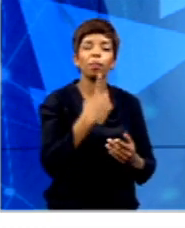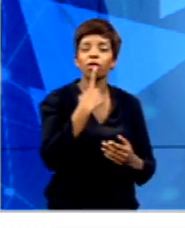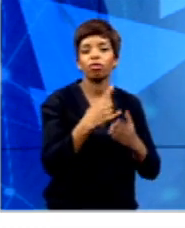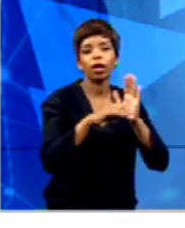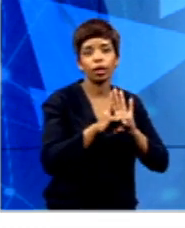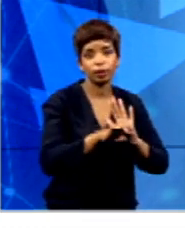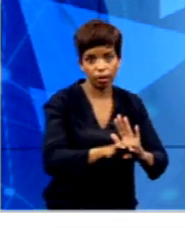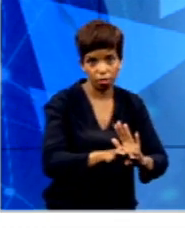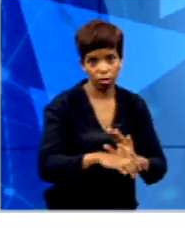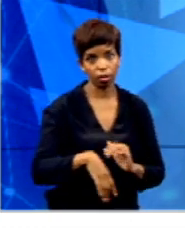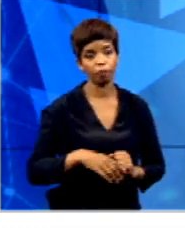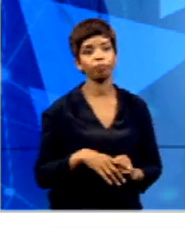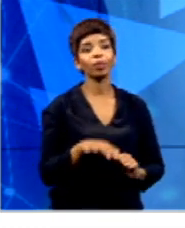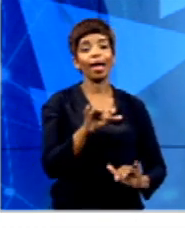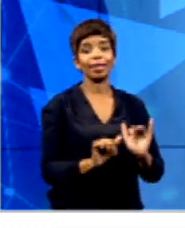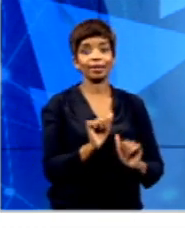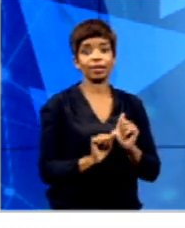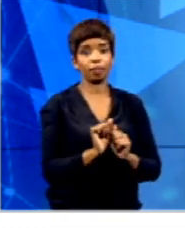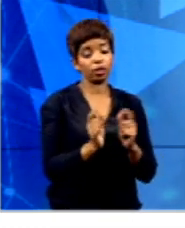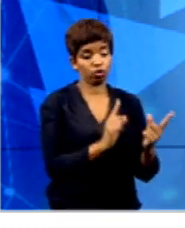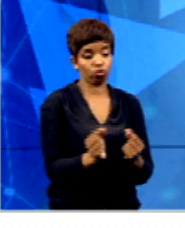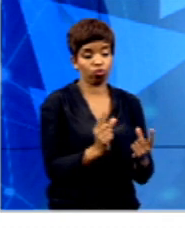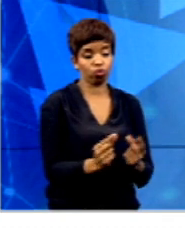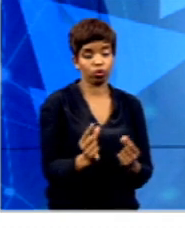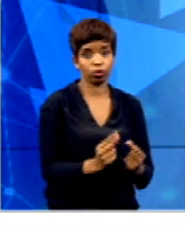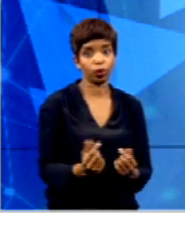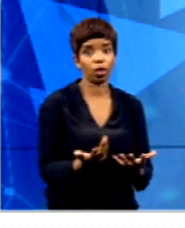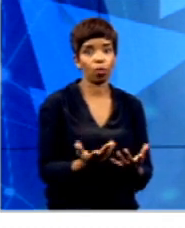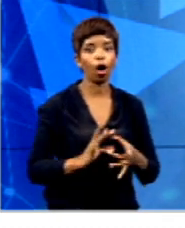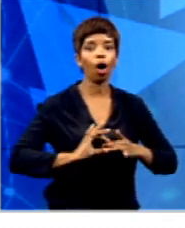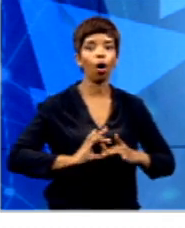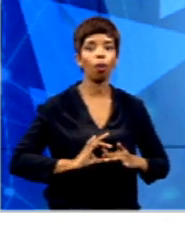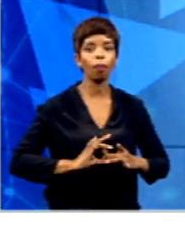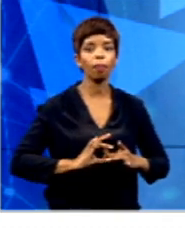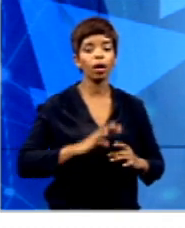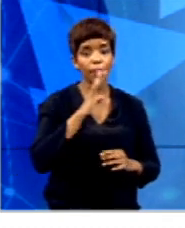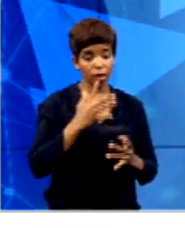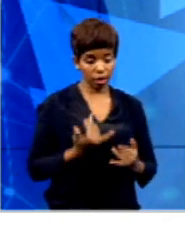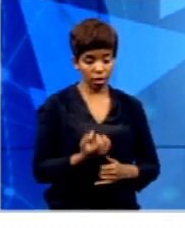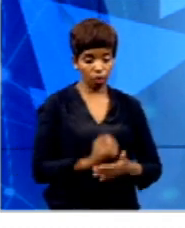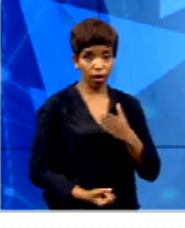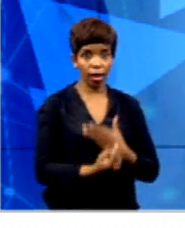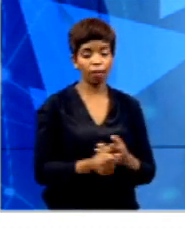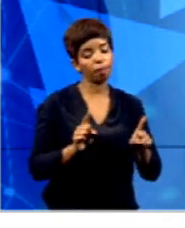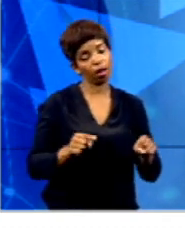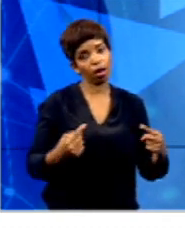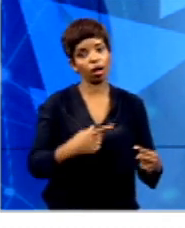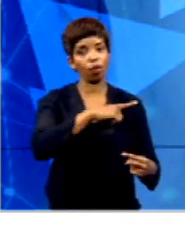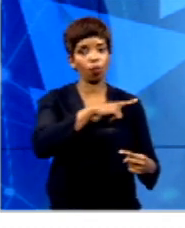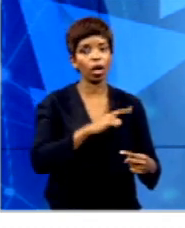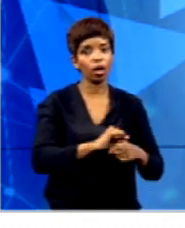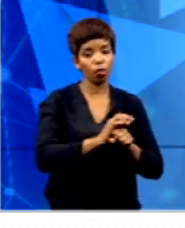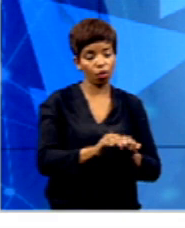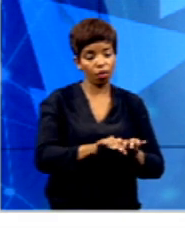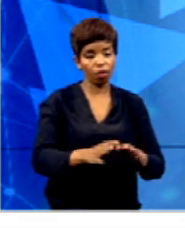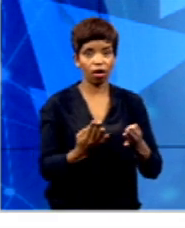assessors going out to do assessments at homes, or which cannot now happen in lockdown, then insurers need to